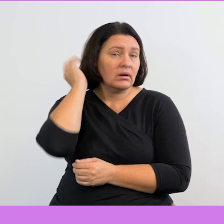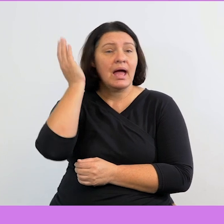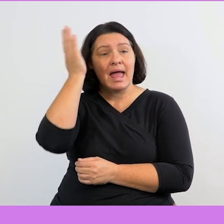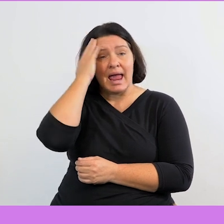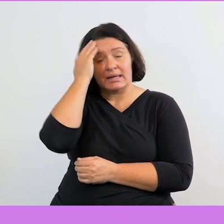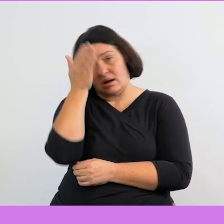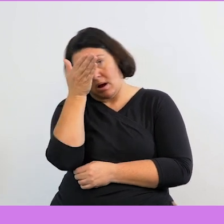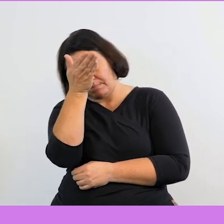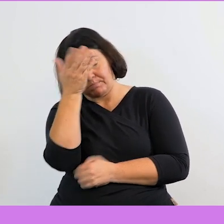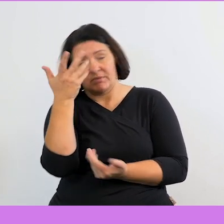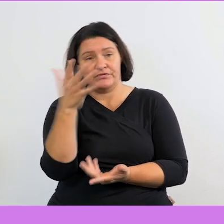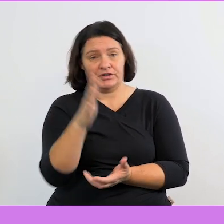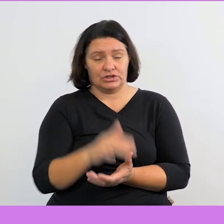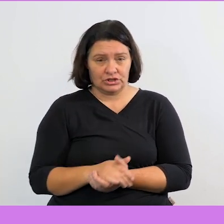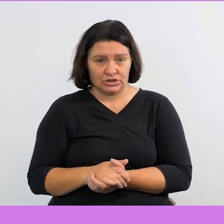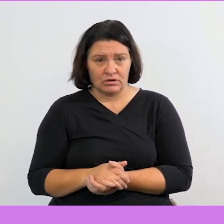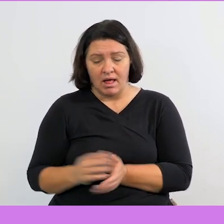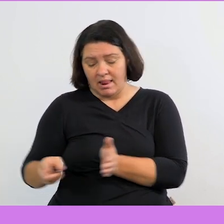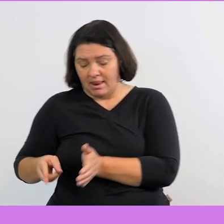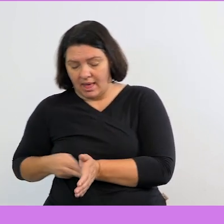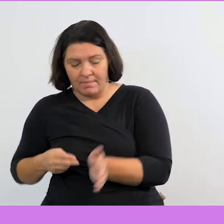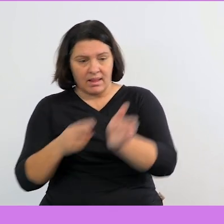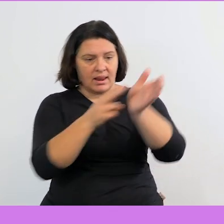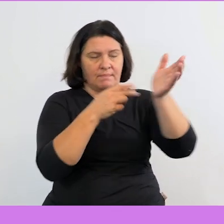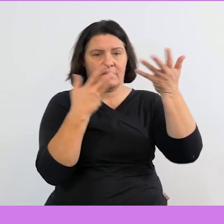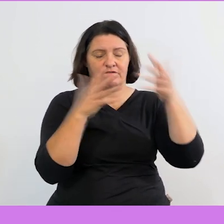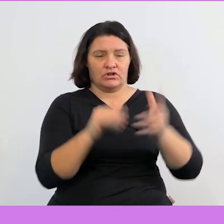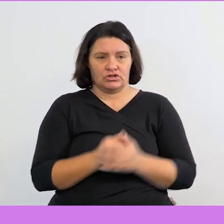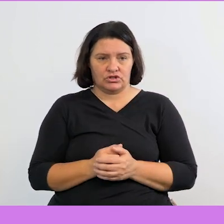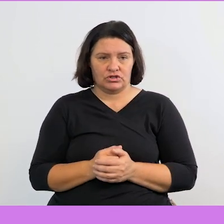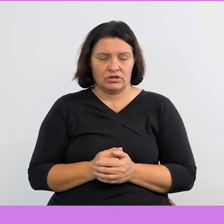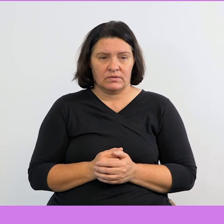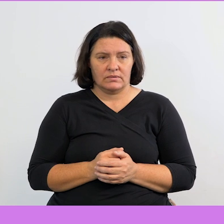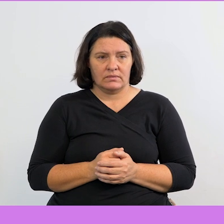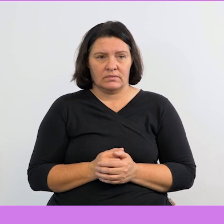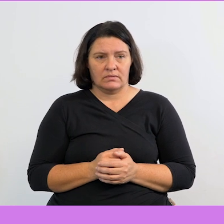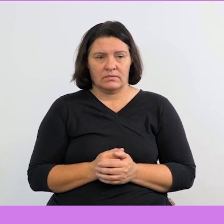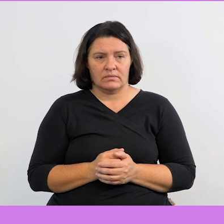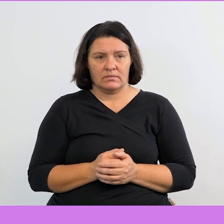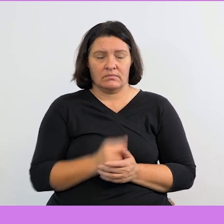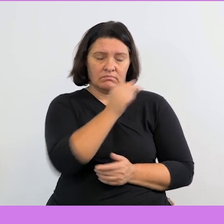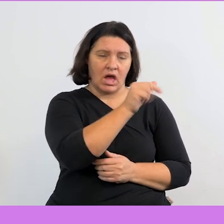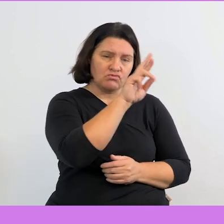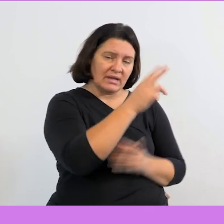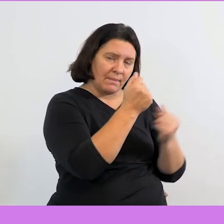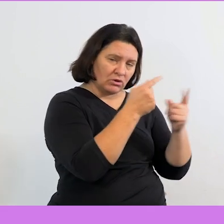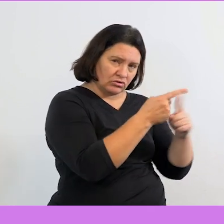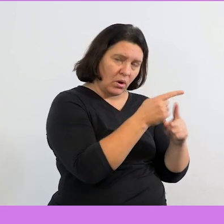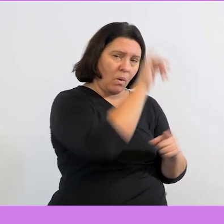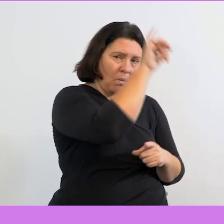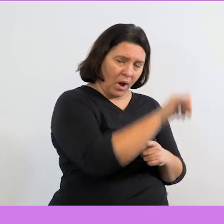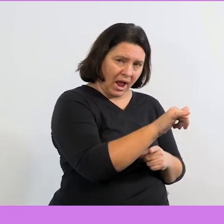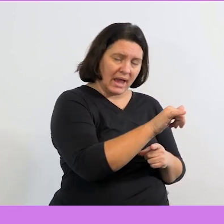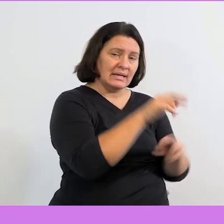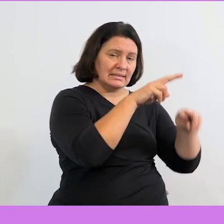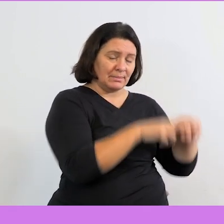a heading already provided. We already labeled the axis, right? The amount of rands, that's your dependent axis, your